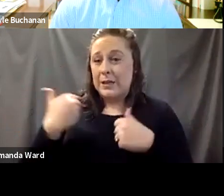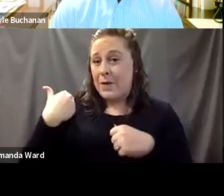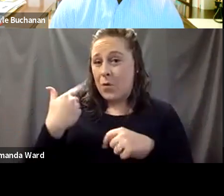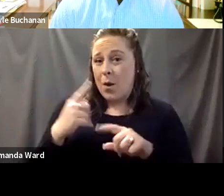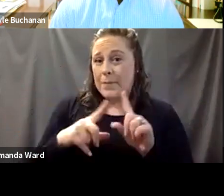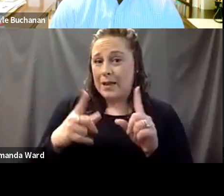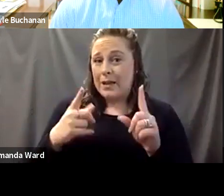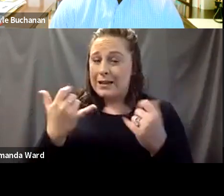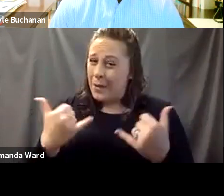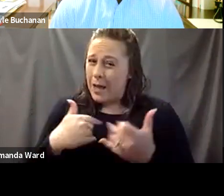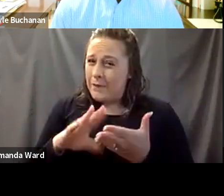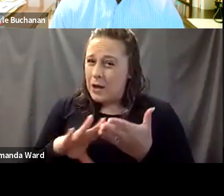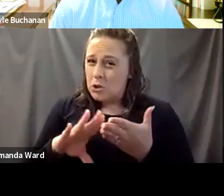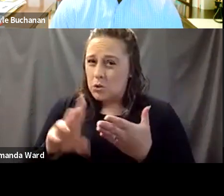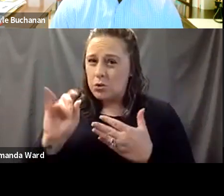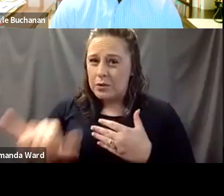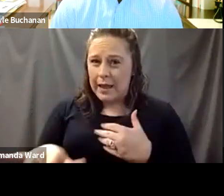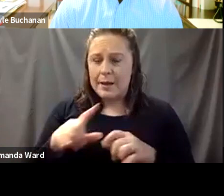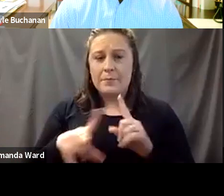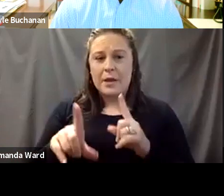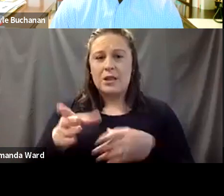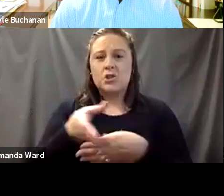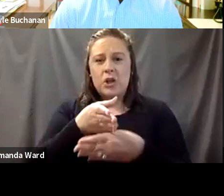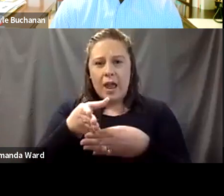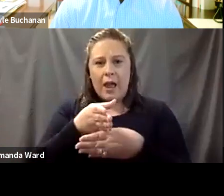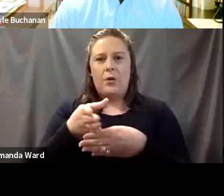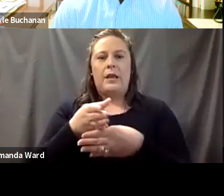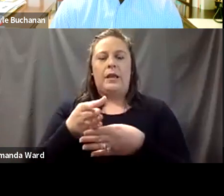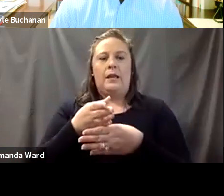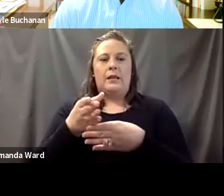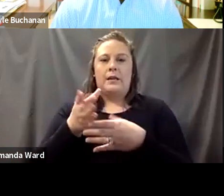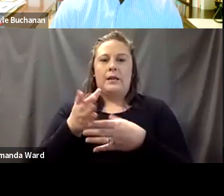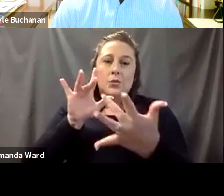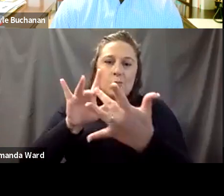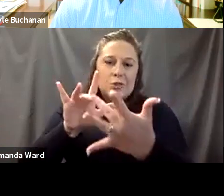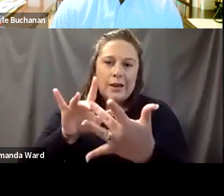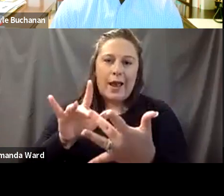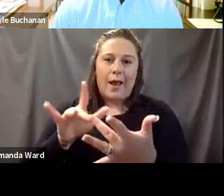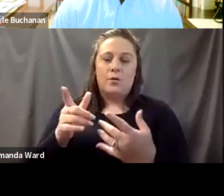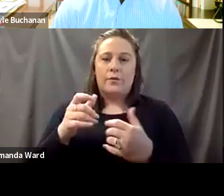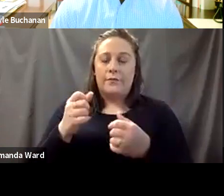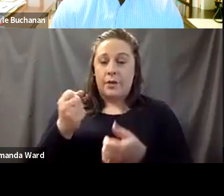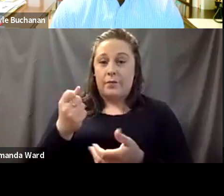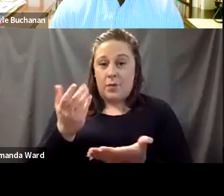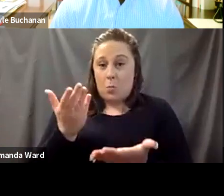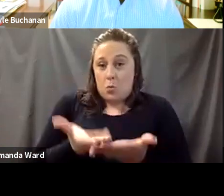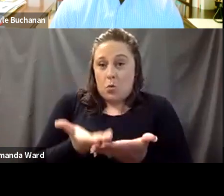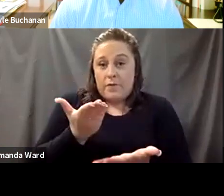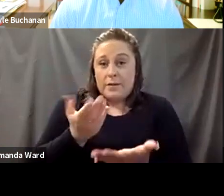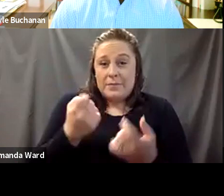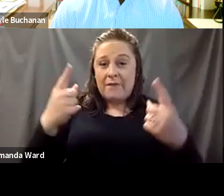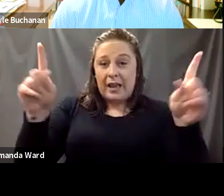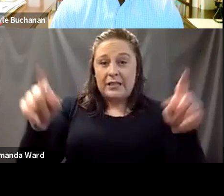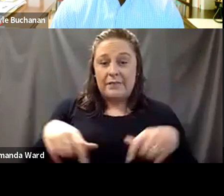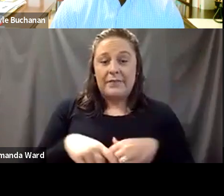do that across the board. But yeah, the sharing and the reaching out that has proven to be effective. Let's continue doing that in